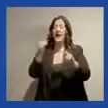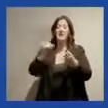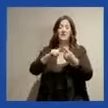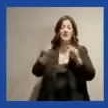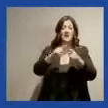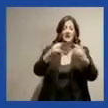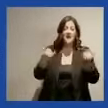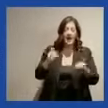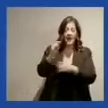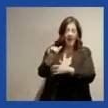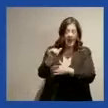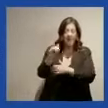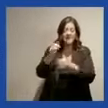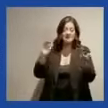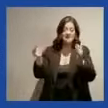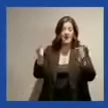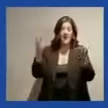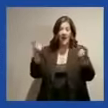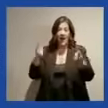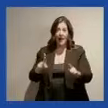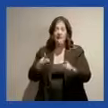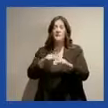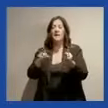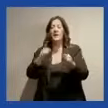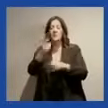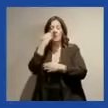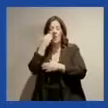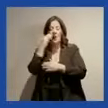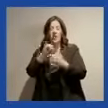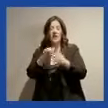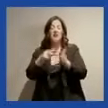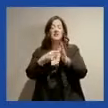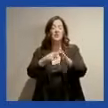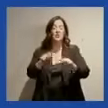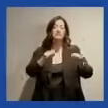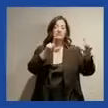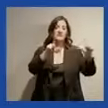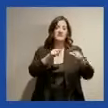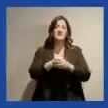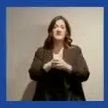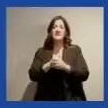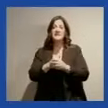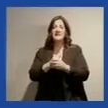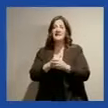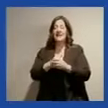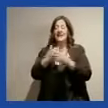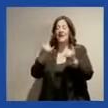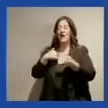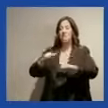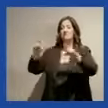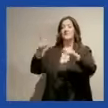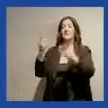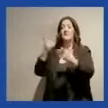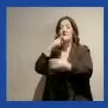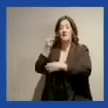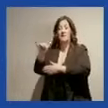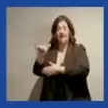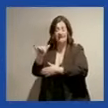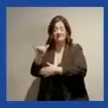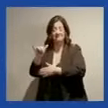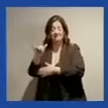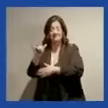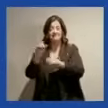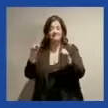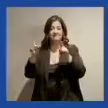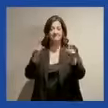Our per pupil in January, we announced a familiar slide, 17,653. Here's the May per pupil. It's